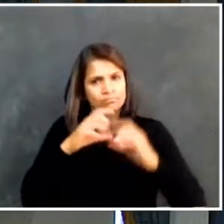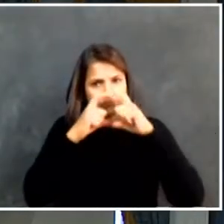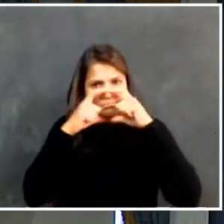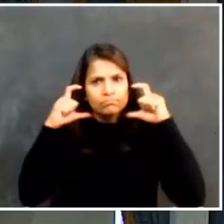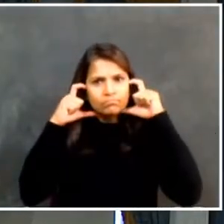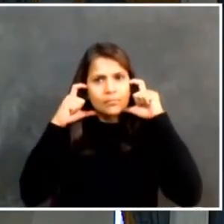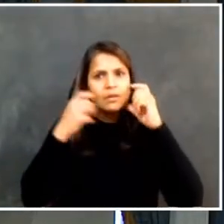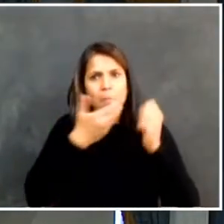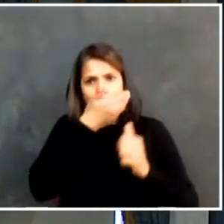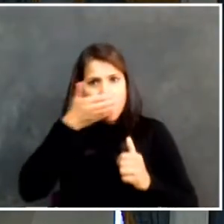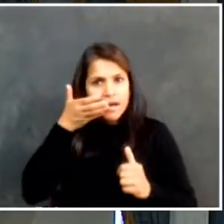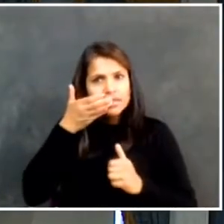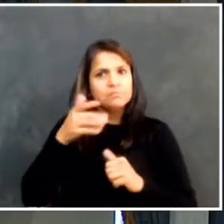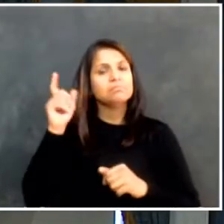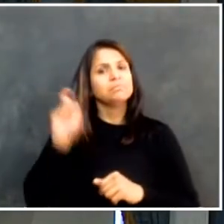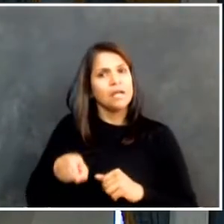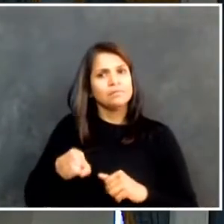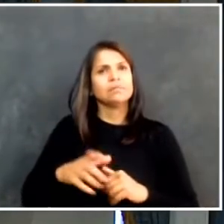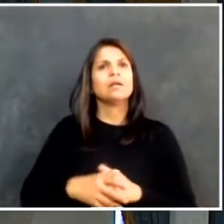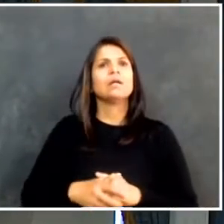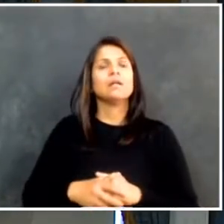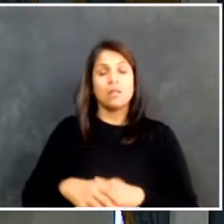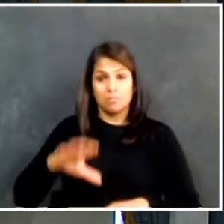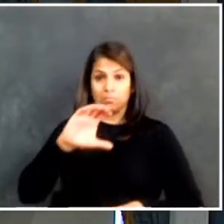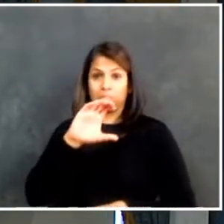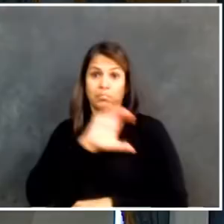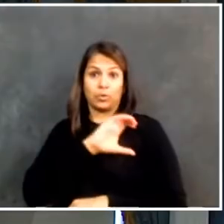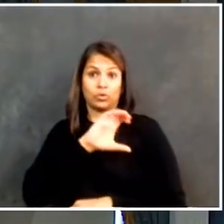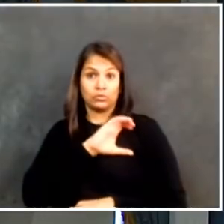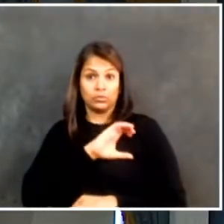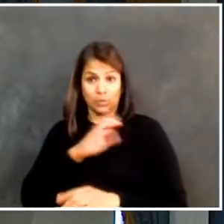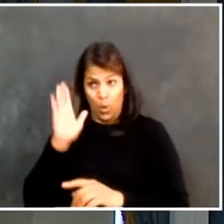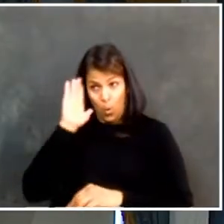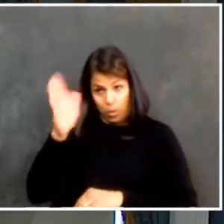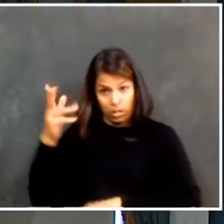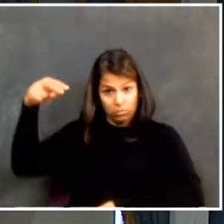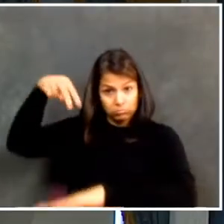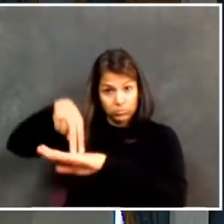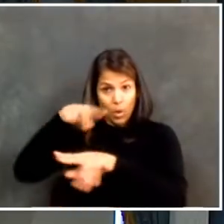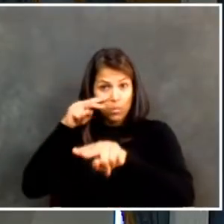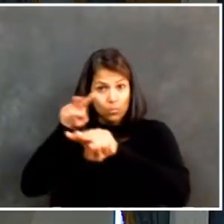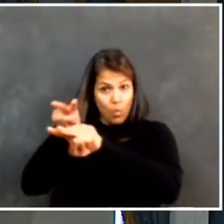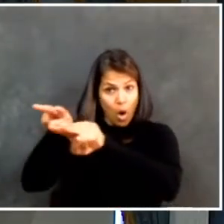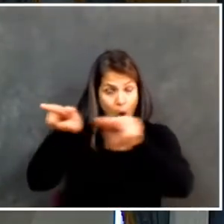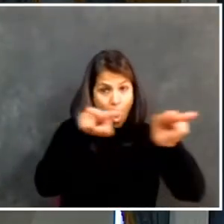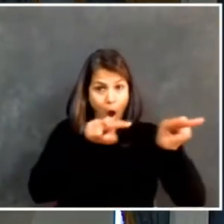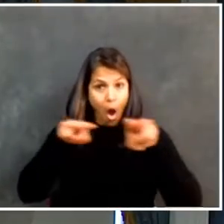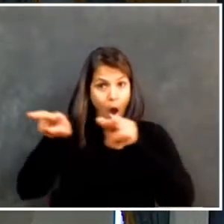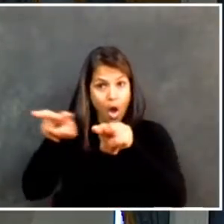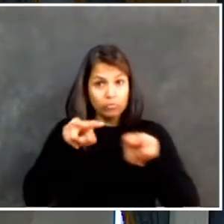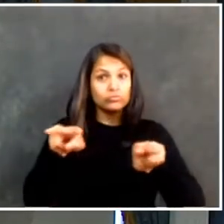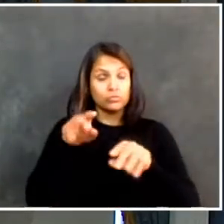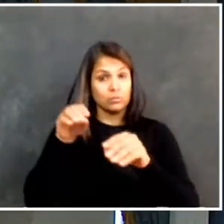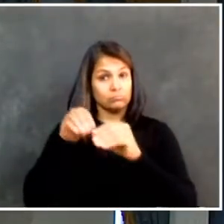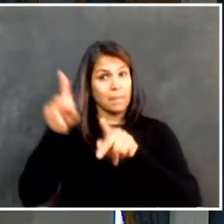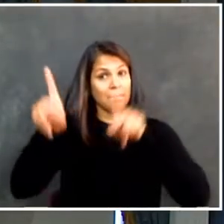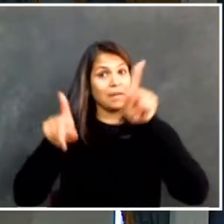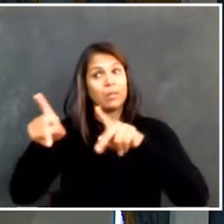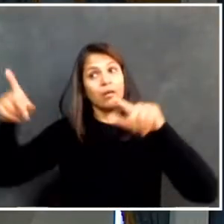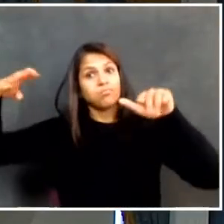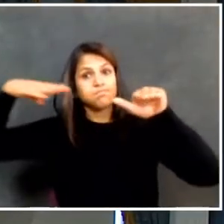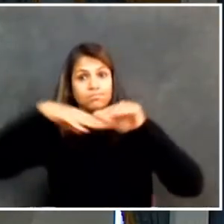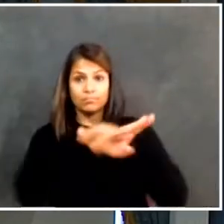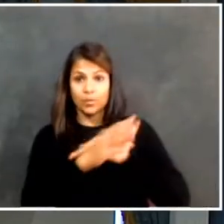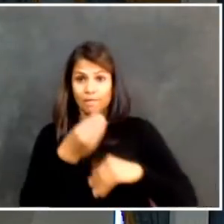to have jobs, what steps are you taking to help create jobs so that people won't need the food that